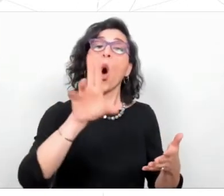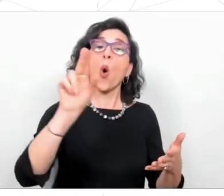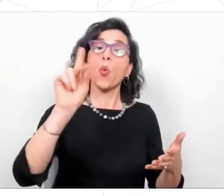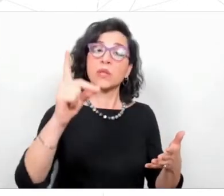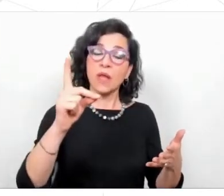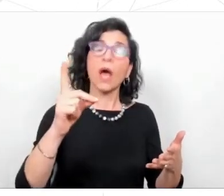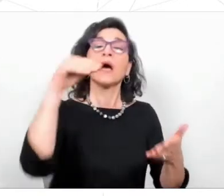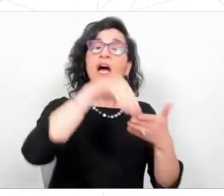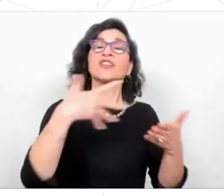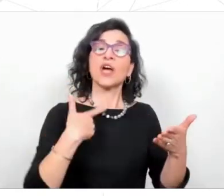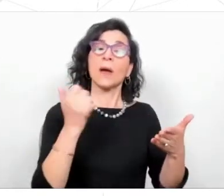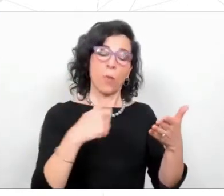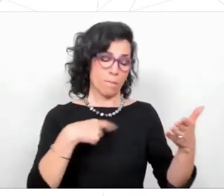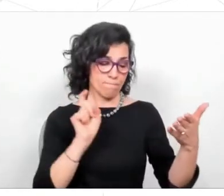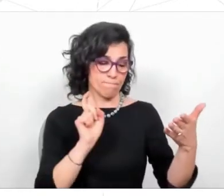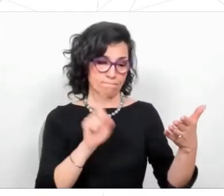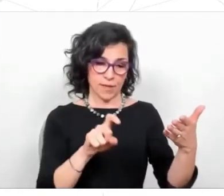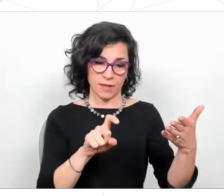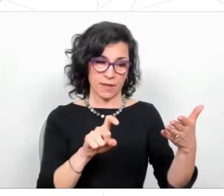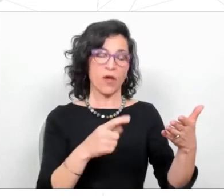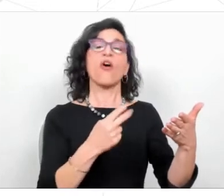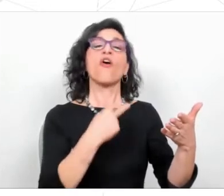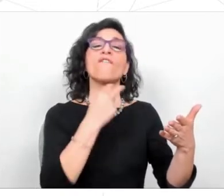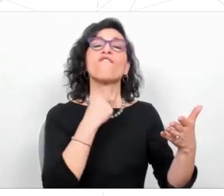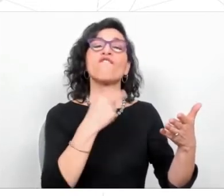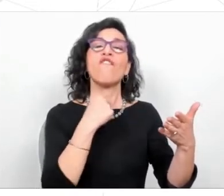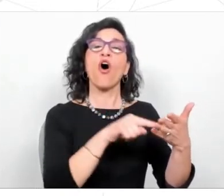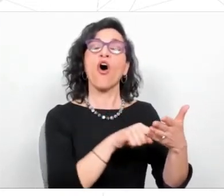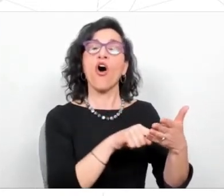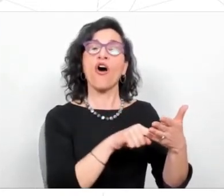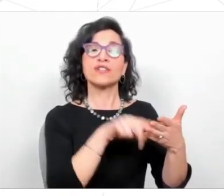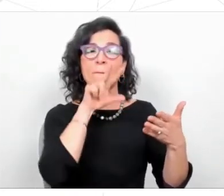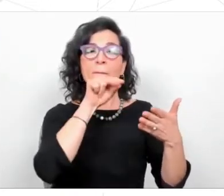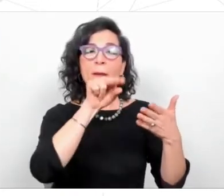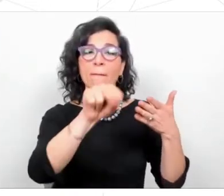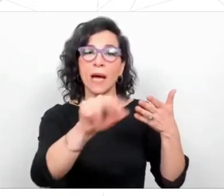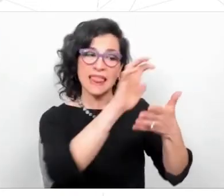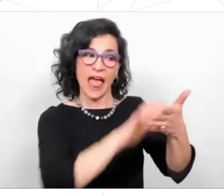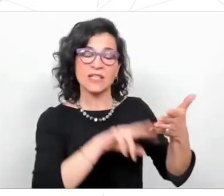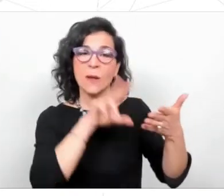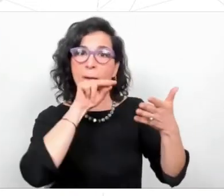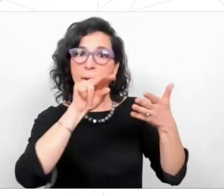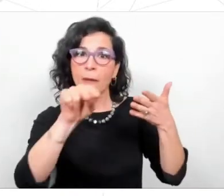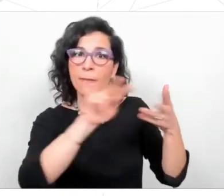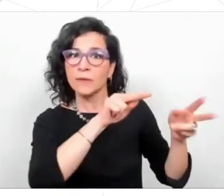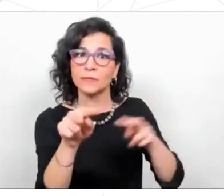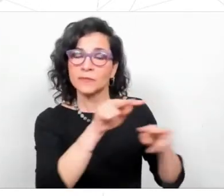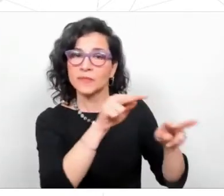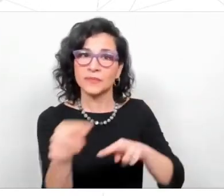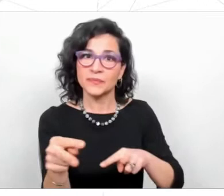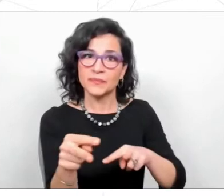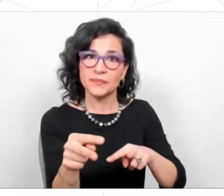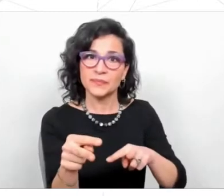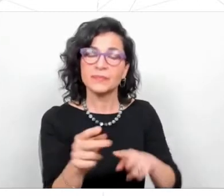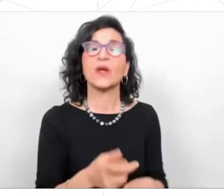listen. Romans, countrymen, and lovers, hear me for my cause, and be silent, that you may